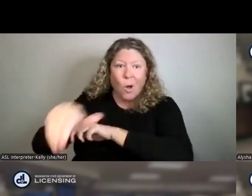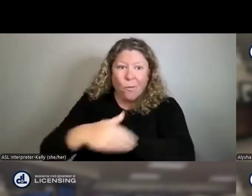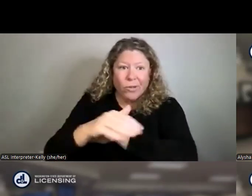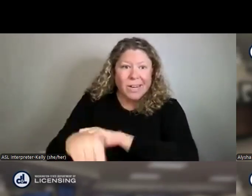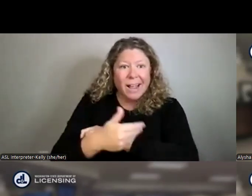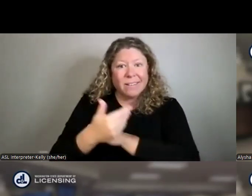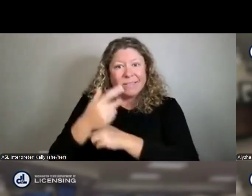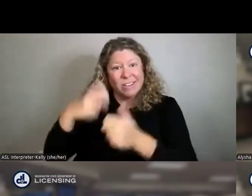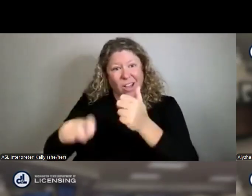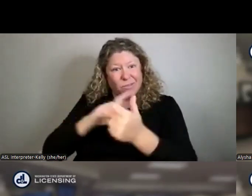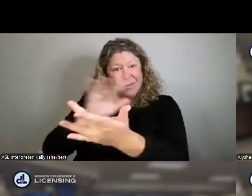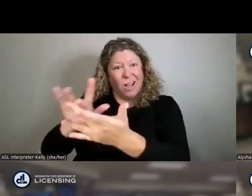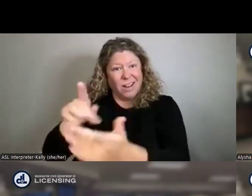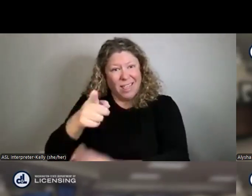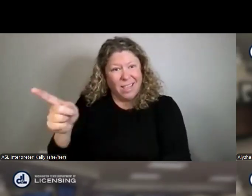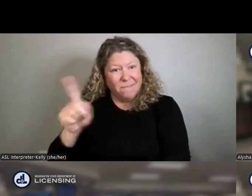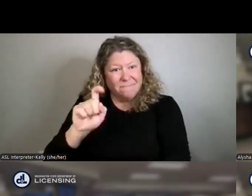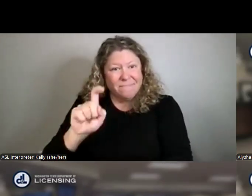shifts?